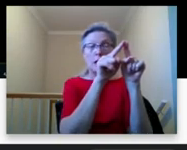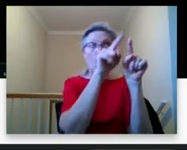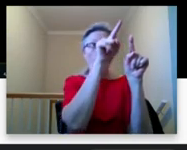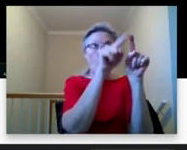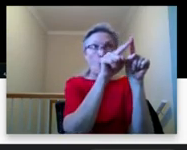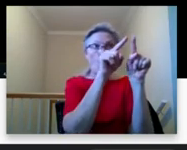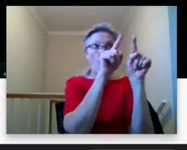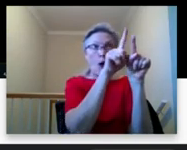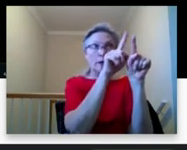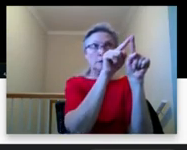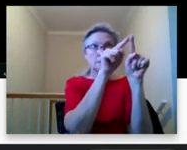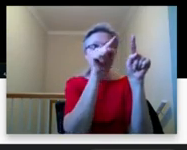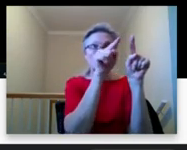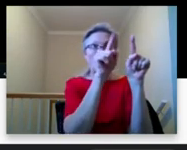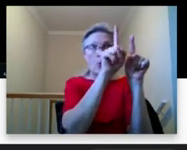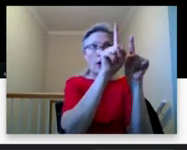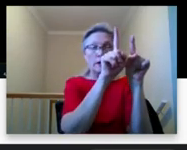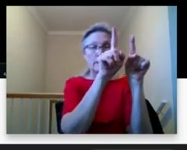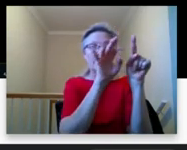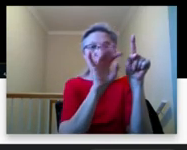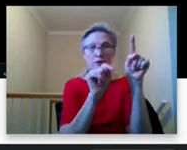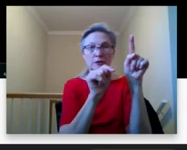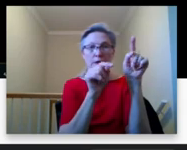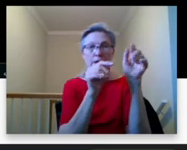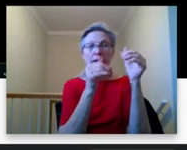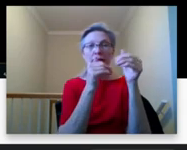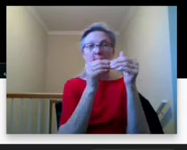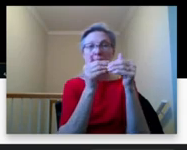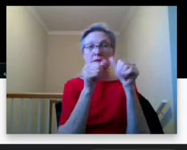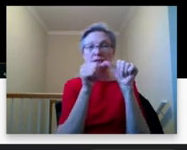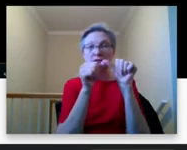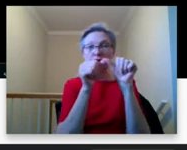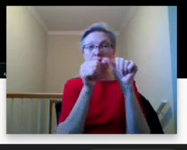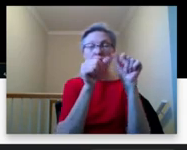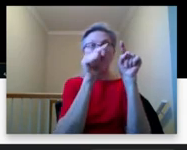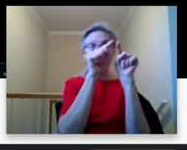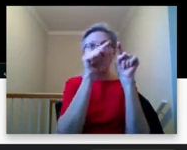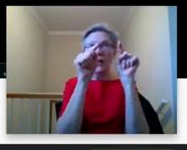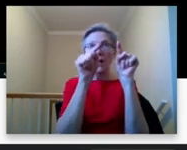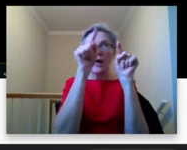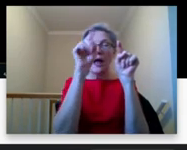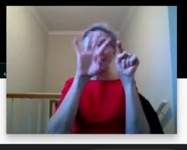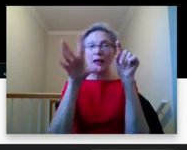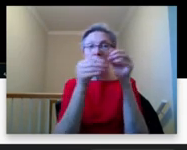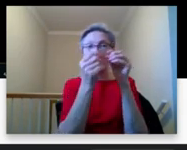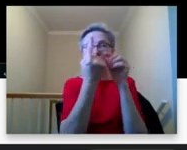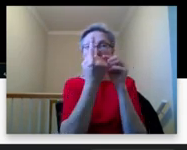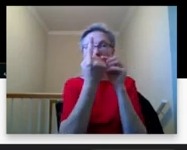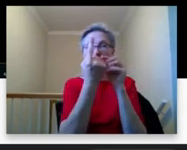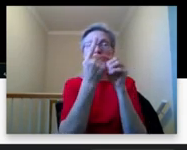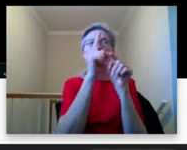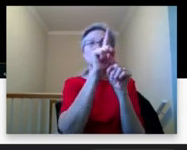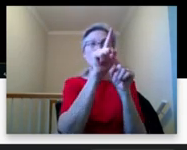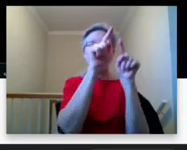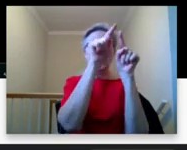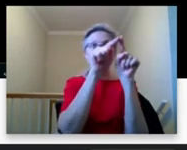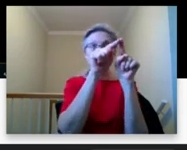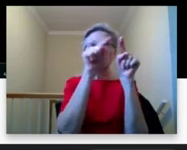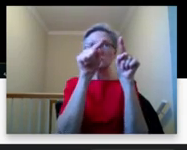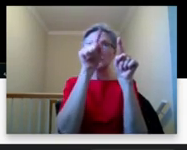1 foot. Moving on, I've got another unit square right next to it. That's